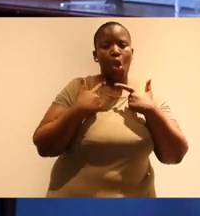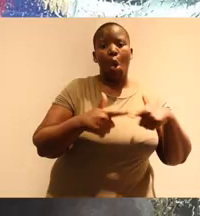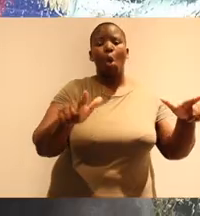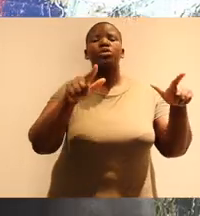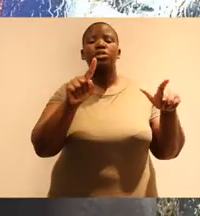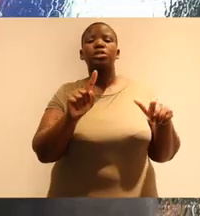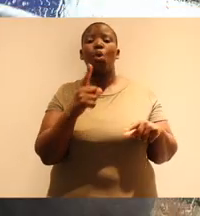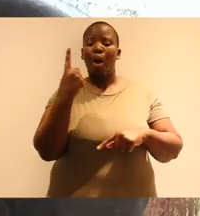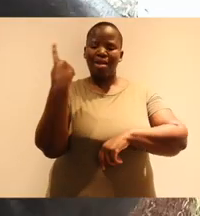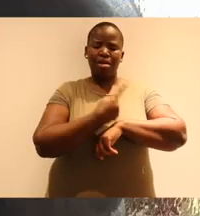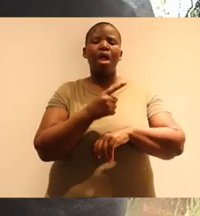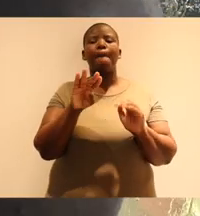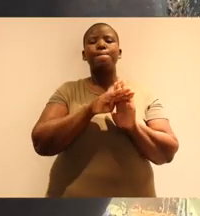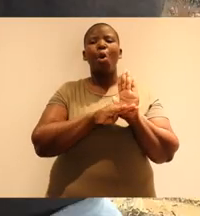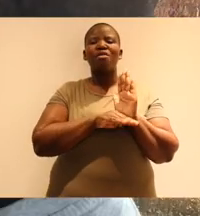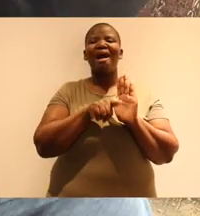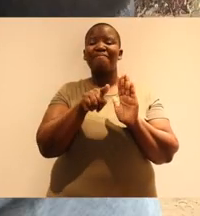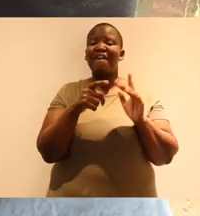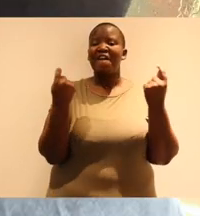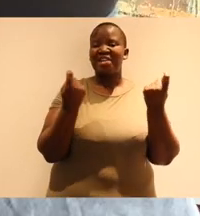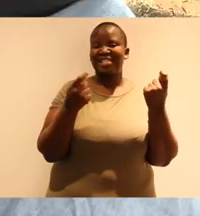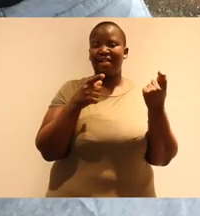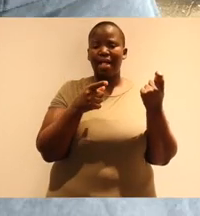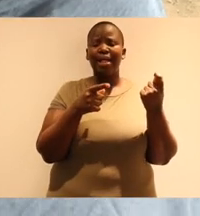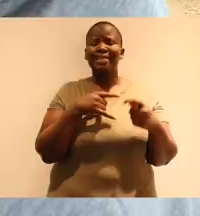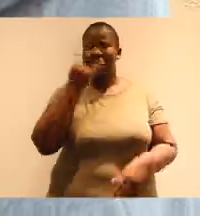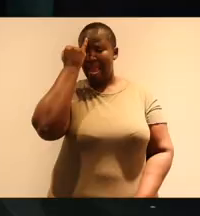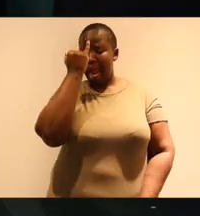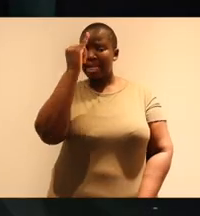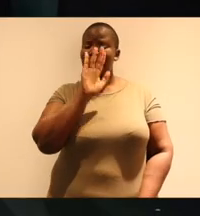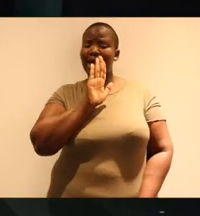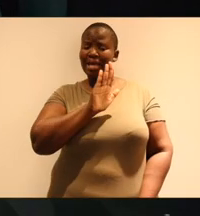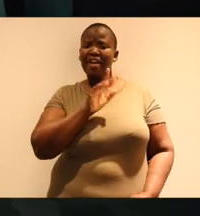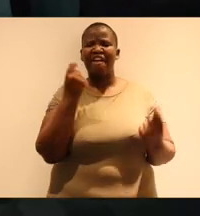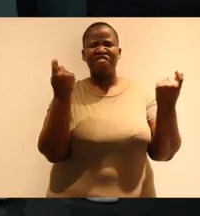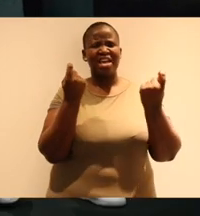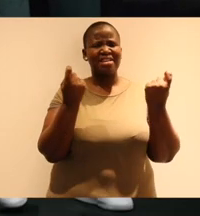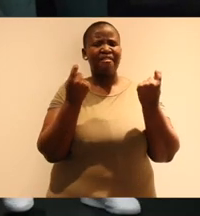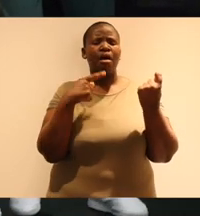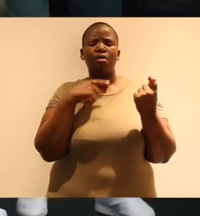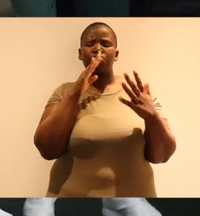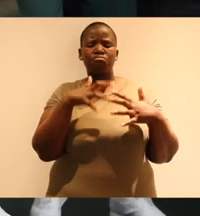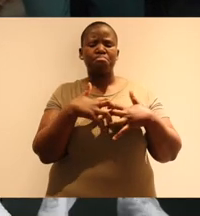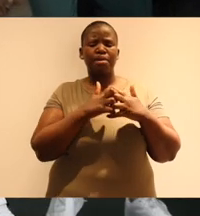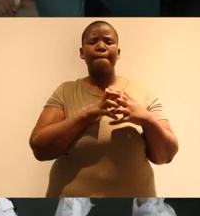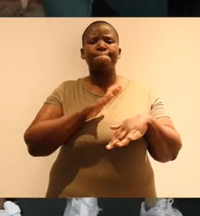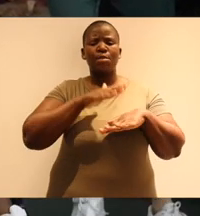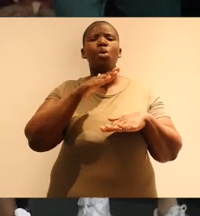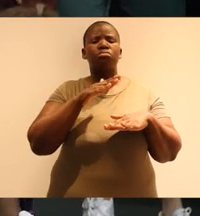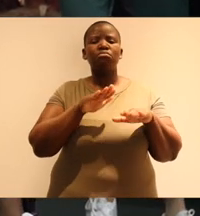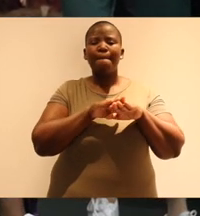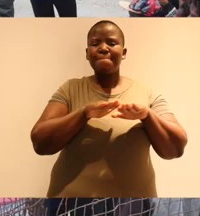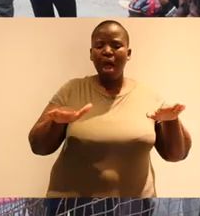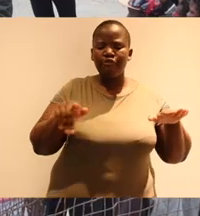festival as a one-day program. And the main idea behind the Artsability Festival was to create more platforms that